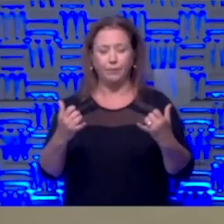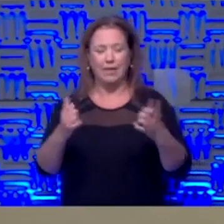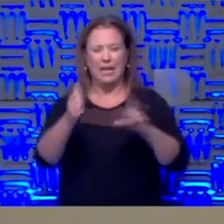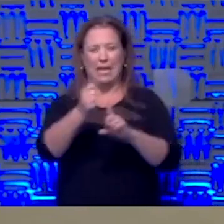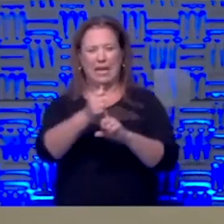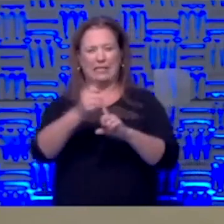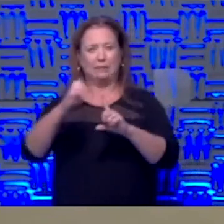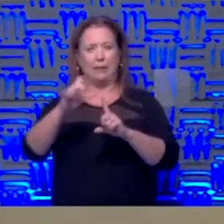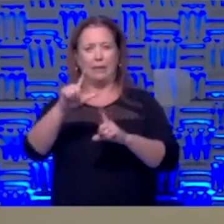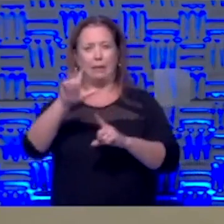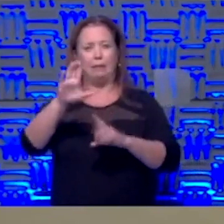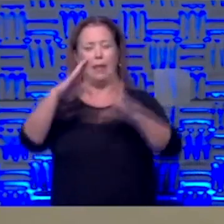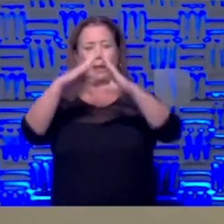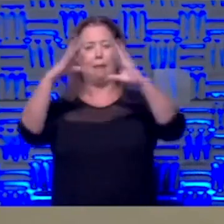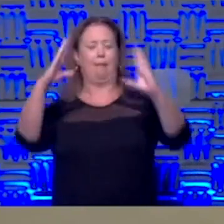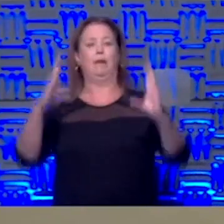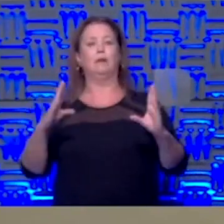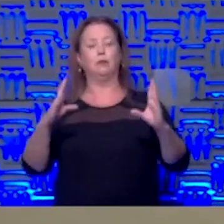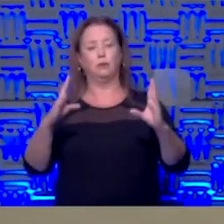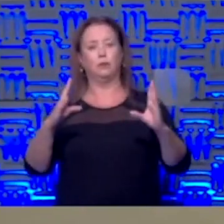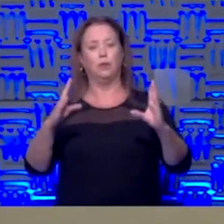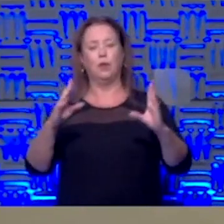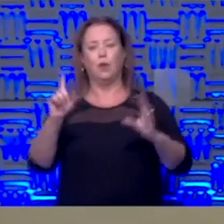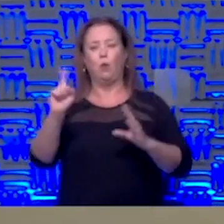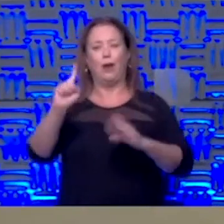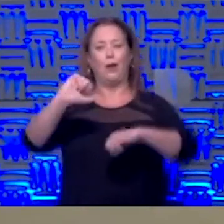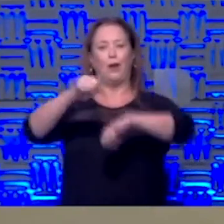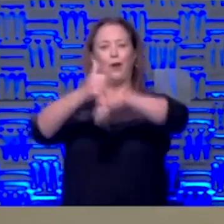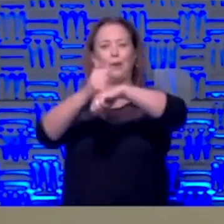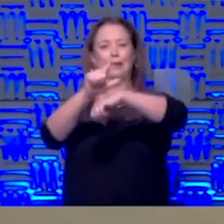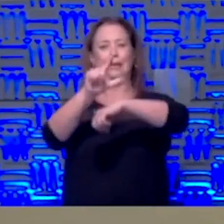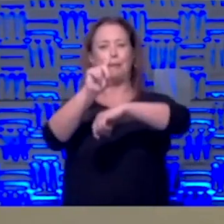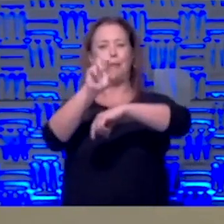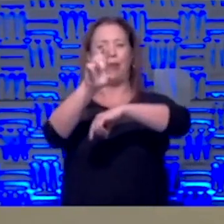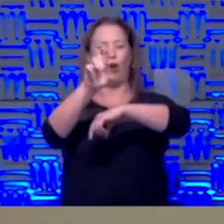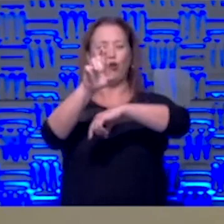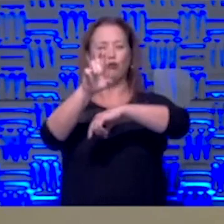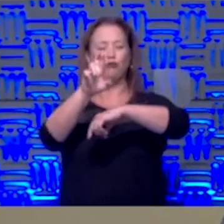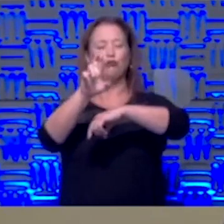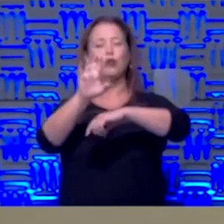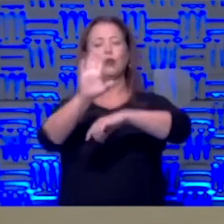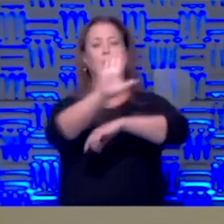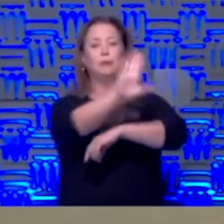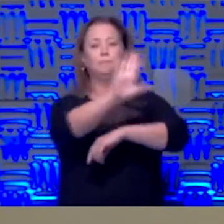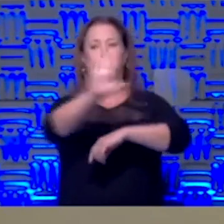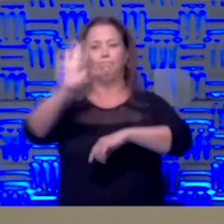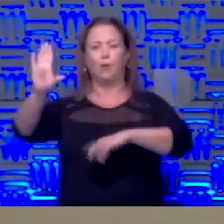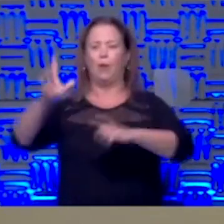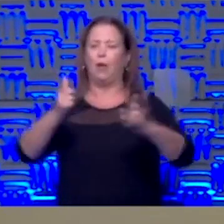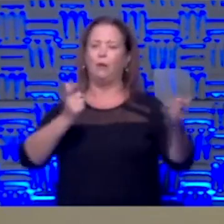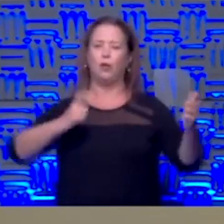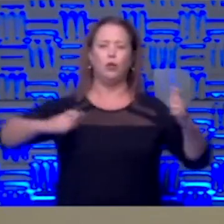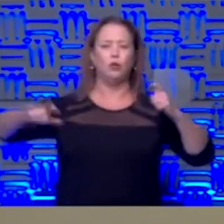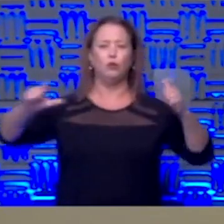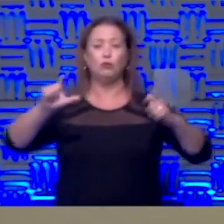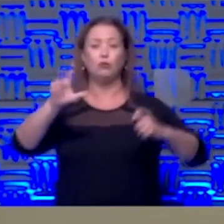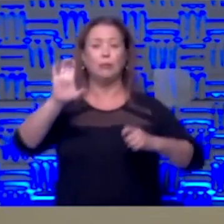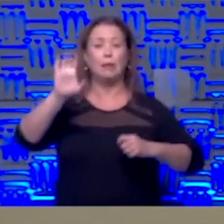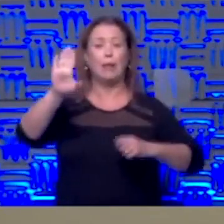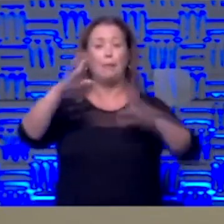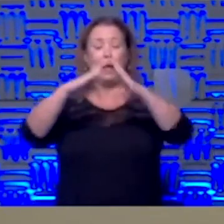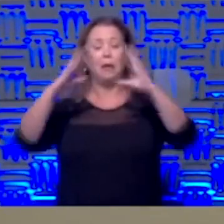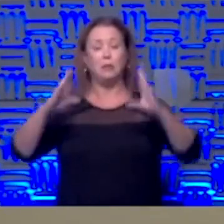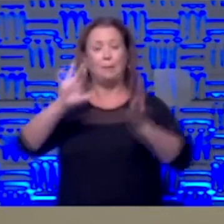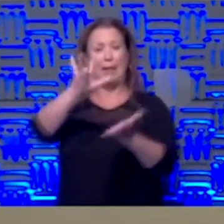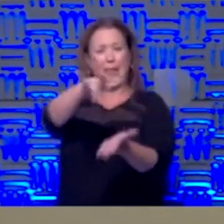expanded the clubhouse in terms of where the lockers are. And we have a huge clubhouse, but in the middle where the